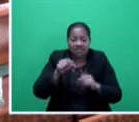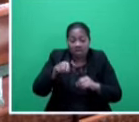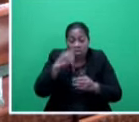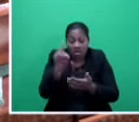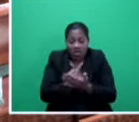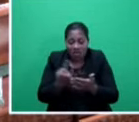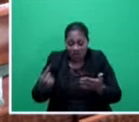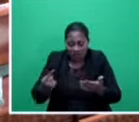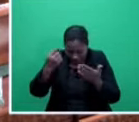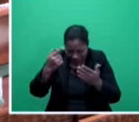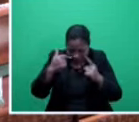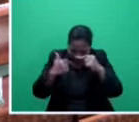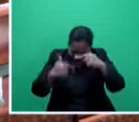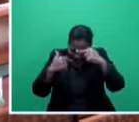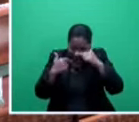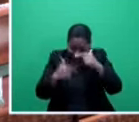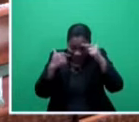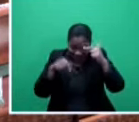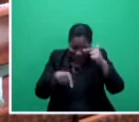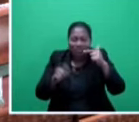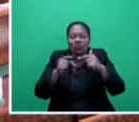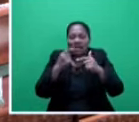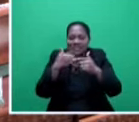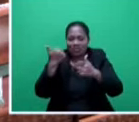express provisions prescribed by law.